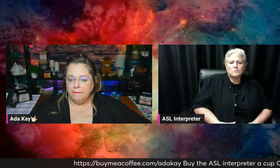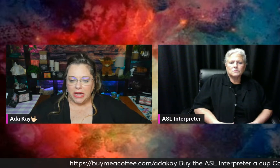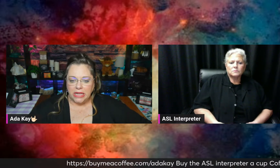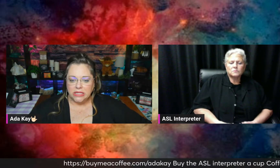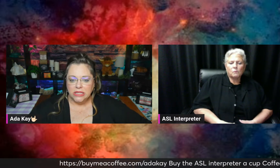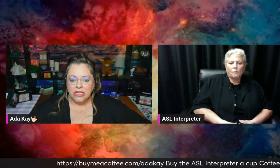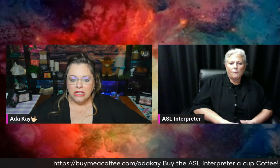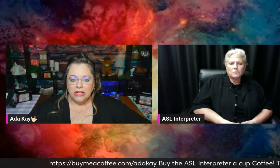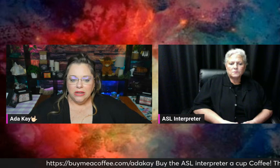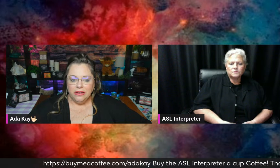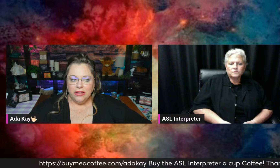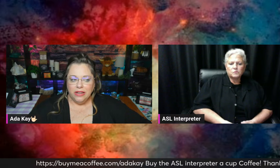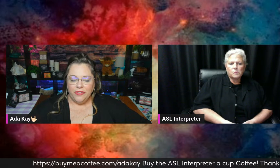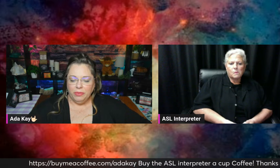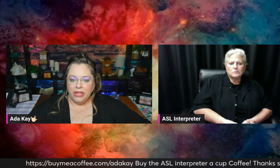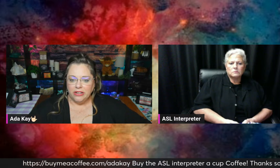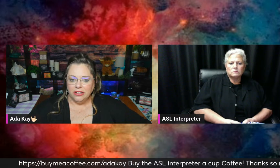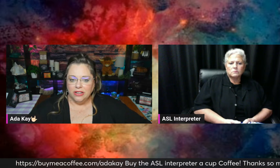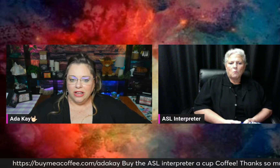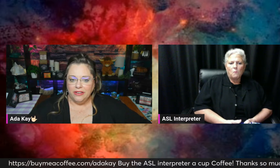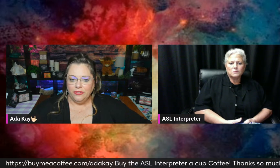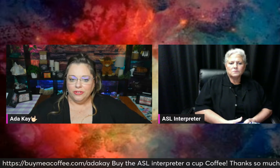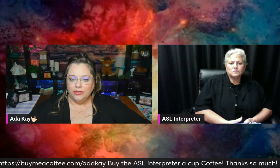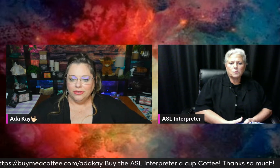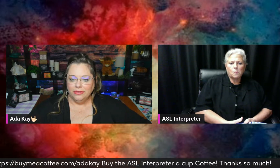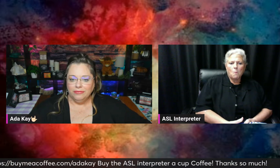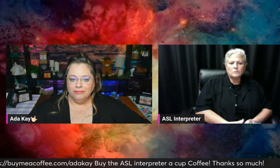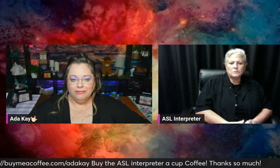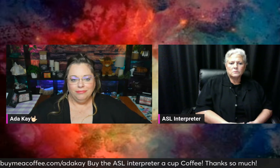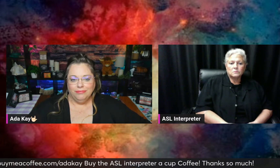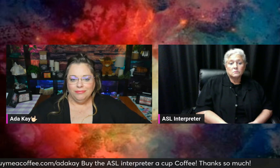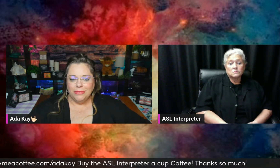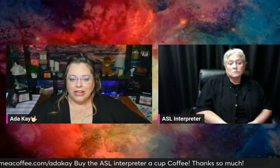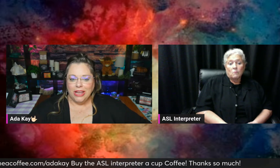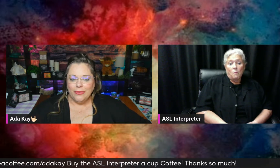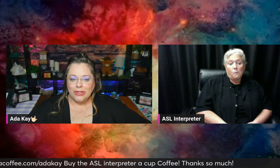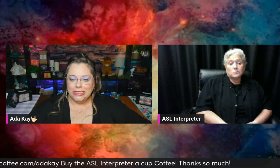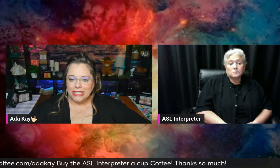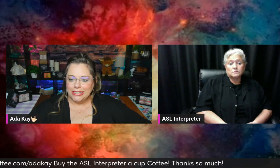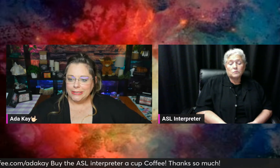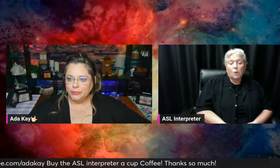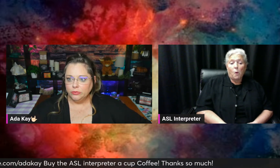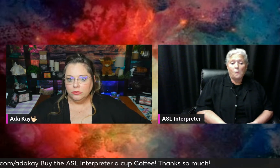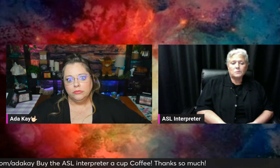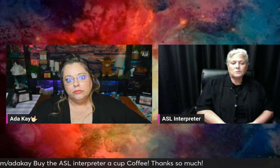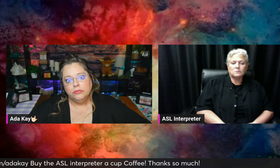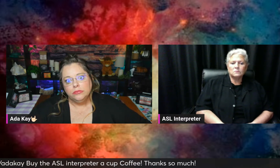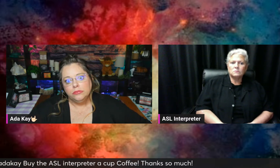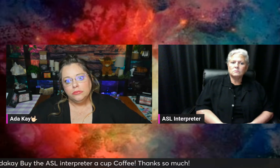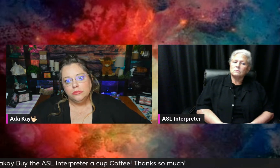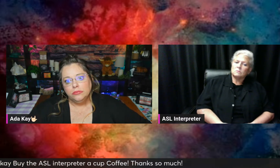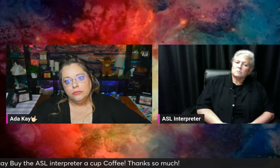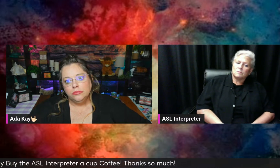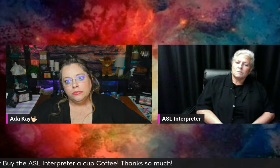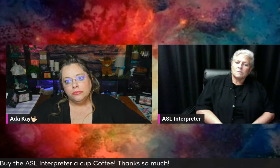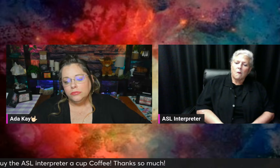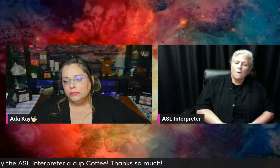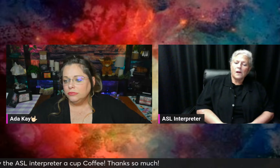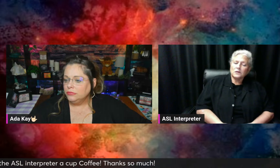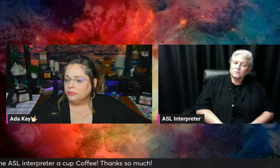free, but if I play it on the live, I can't monetize.